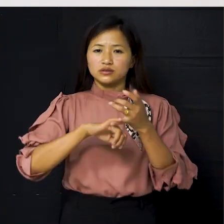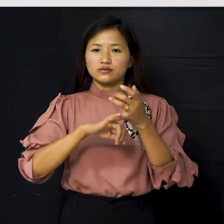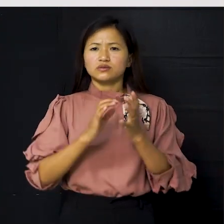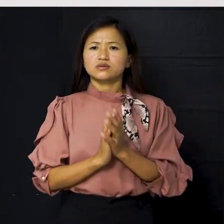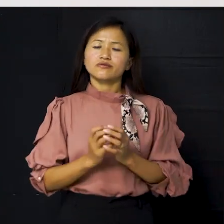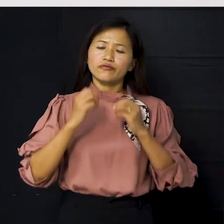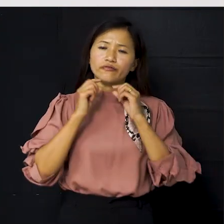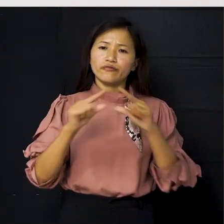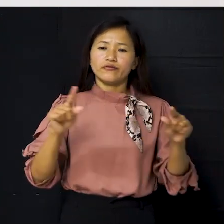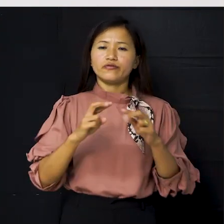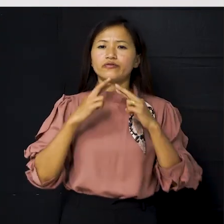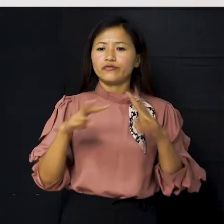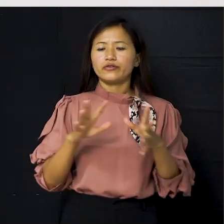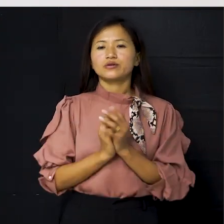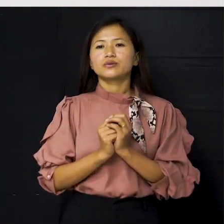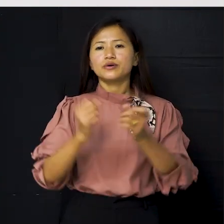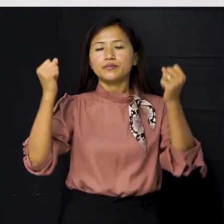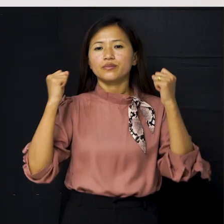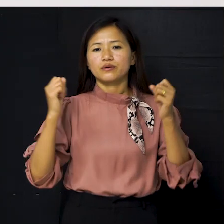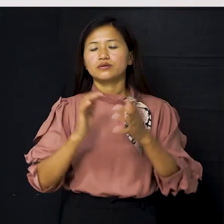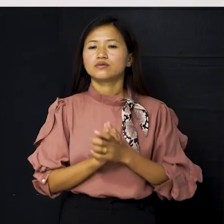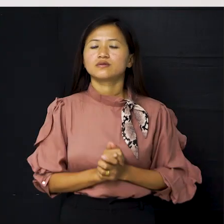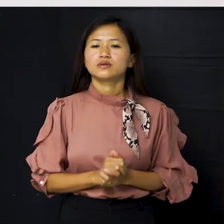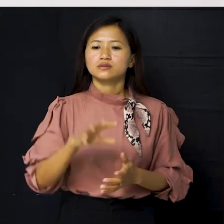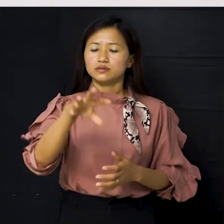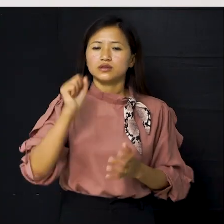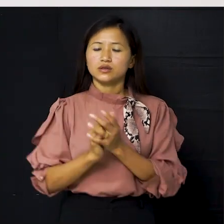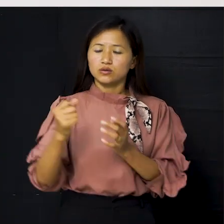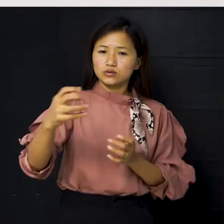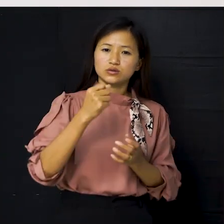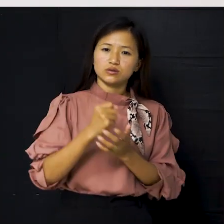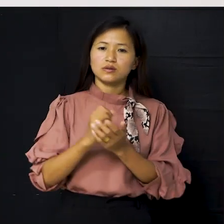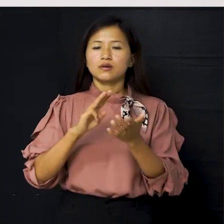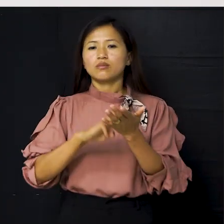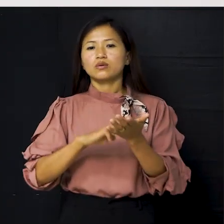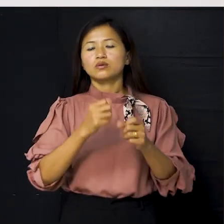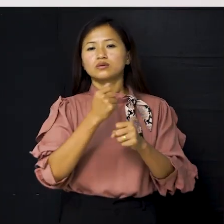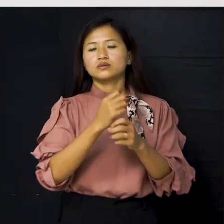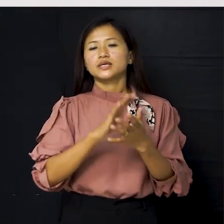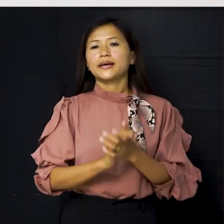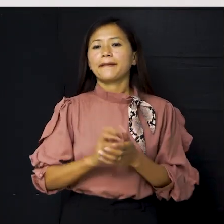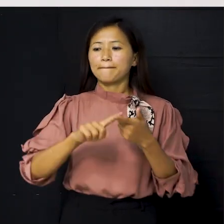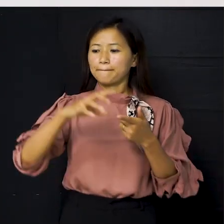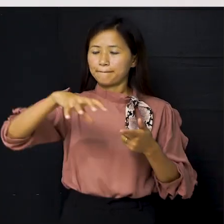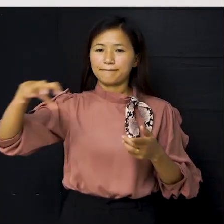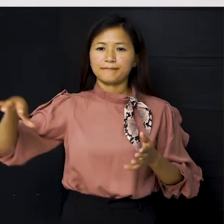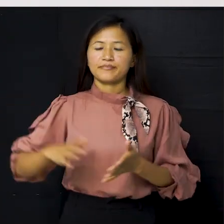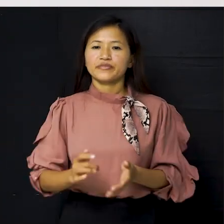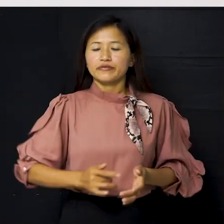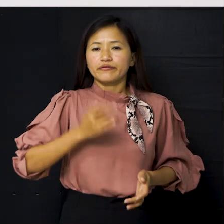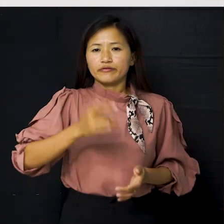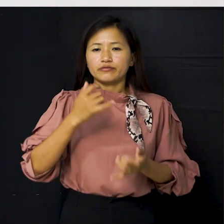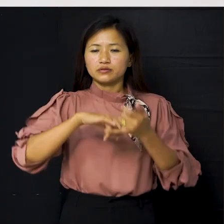powerful. So though Shivaji could not take control over the Mughal Empire, though Shivaji failed